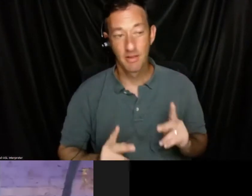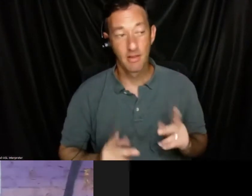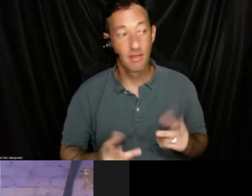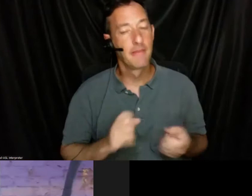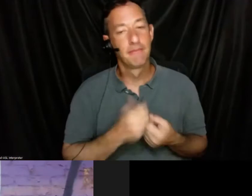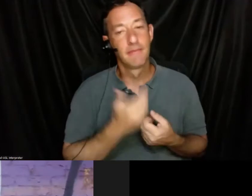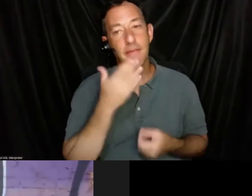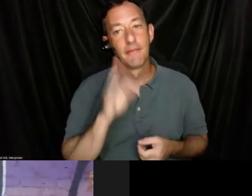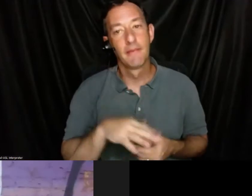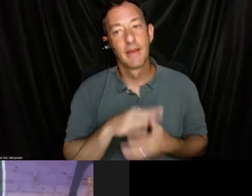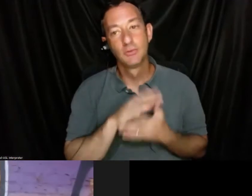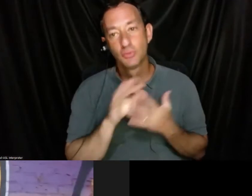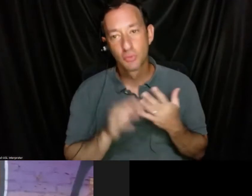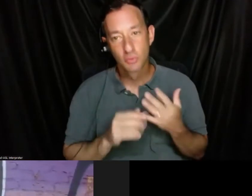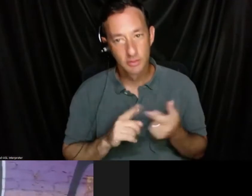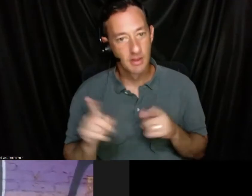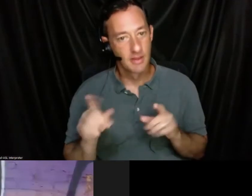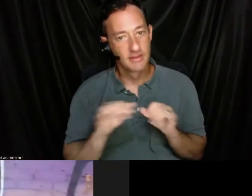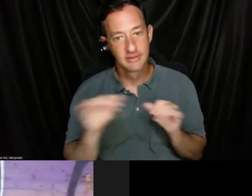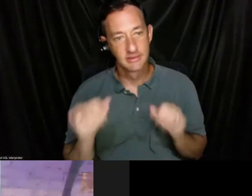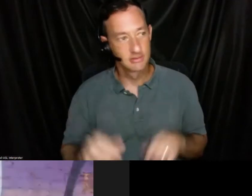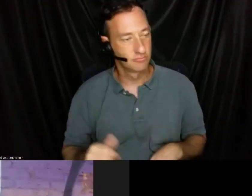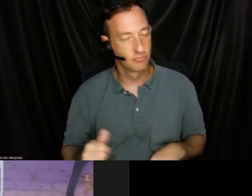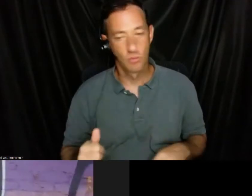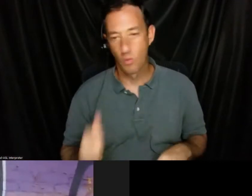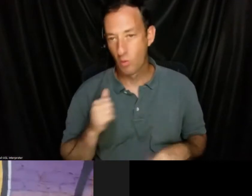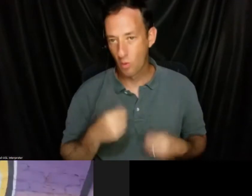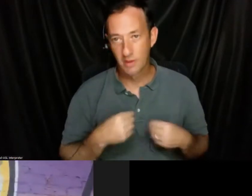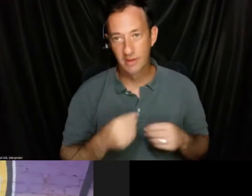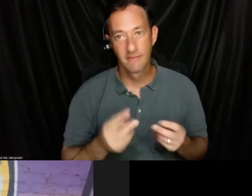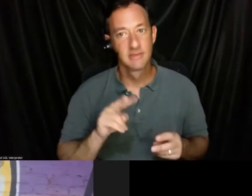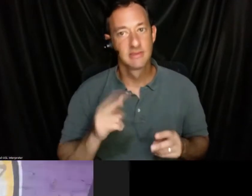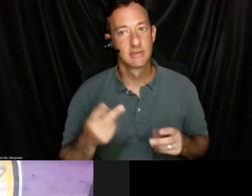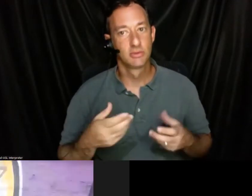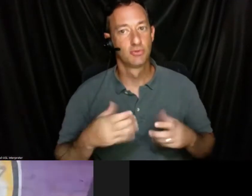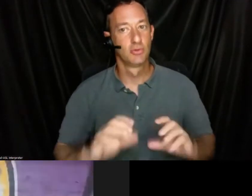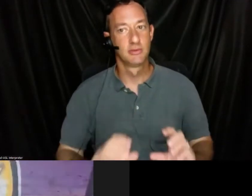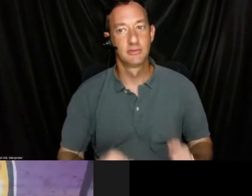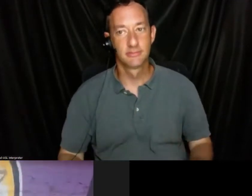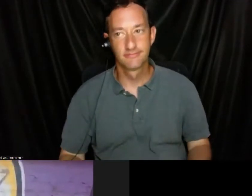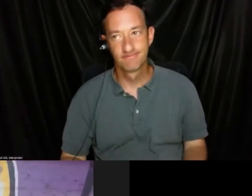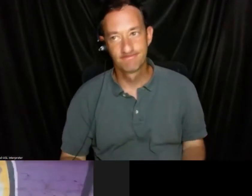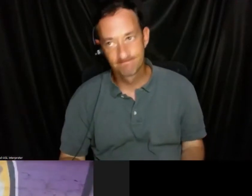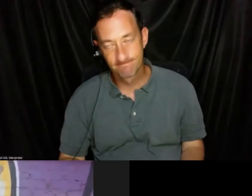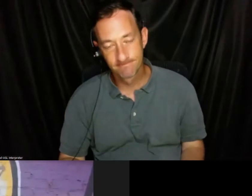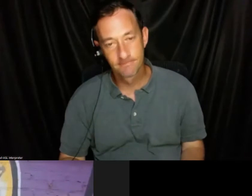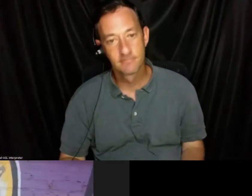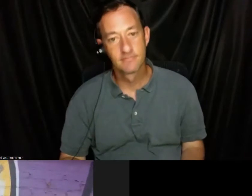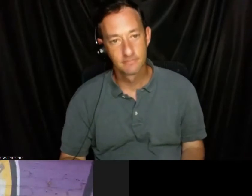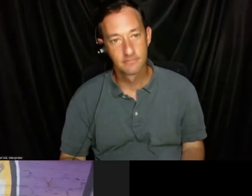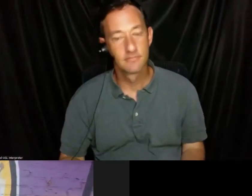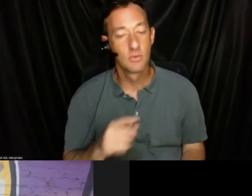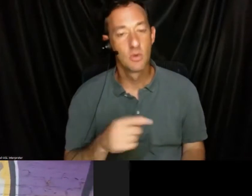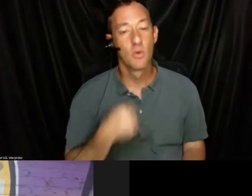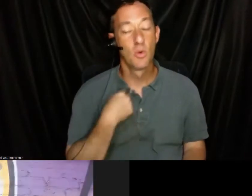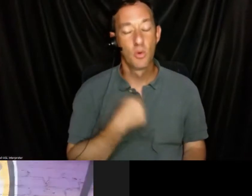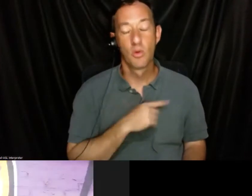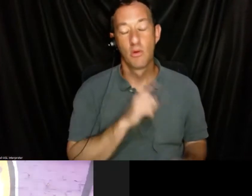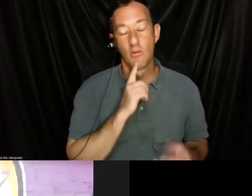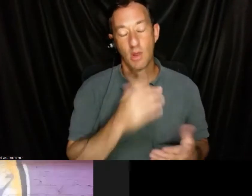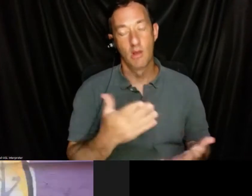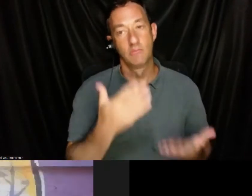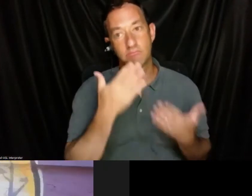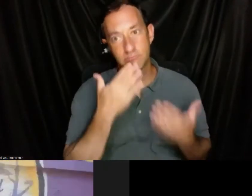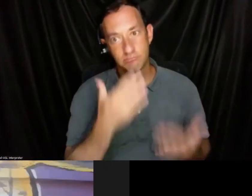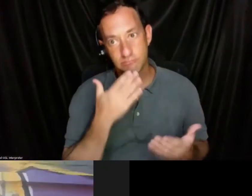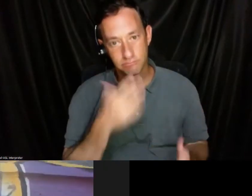bad choices, but the system will not give them a second chance. Mr. Johnson, we are so appreciative of